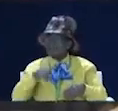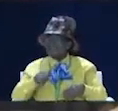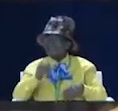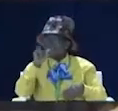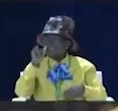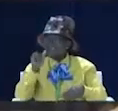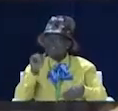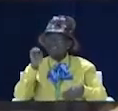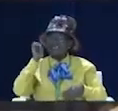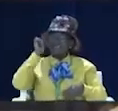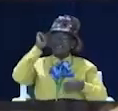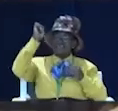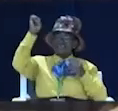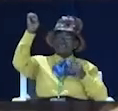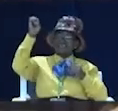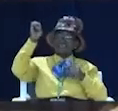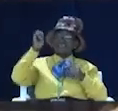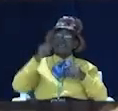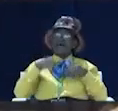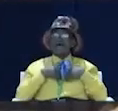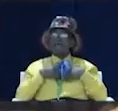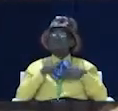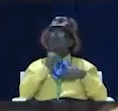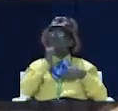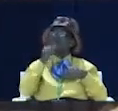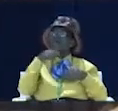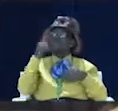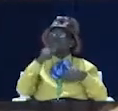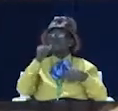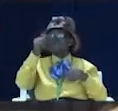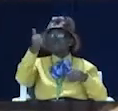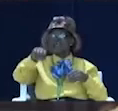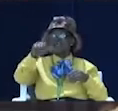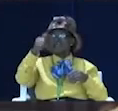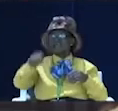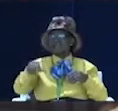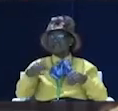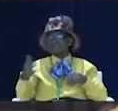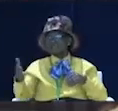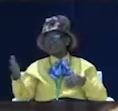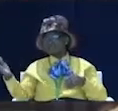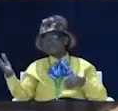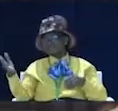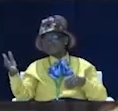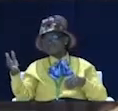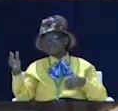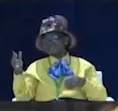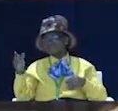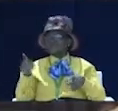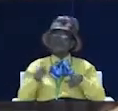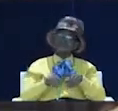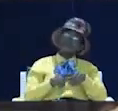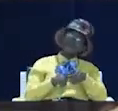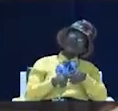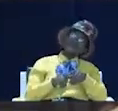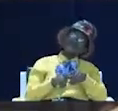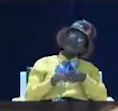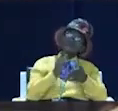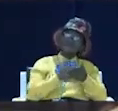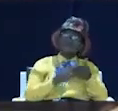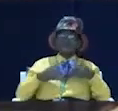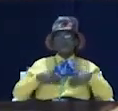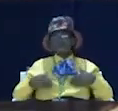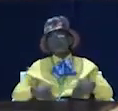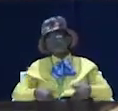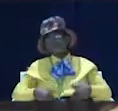So if you say somebody release a prophecy and saying that somebody from